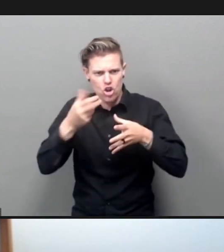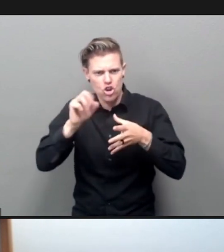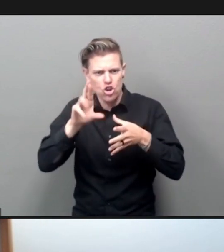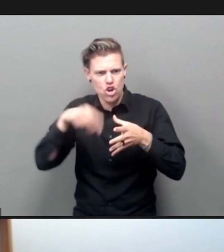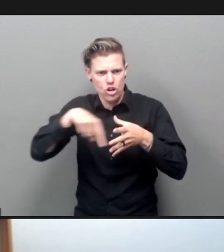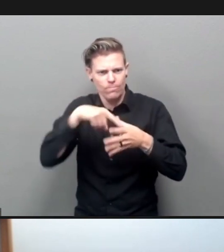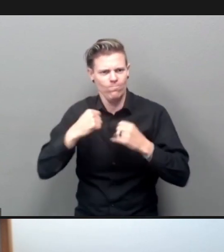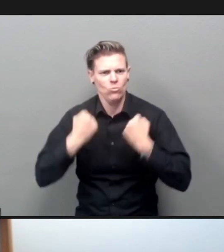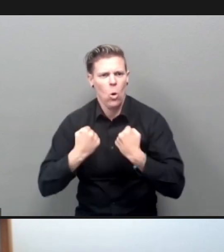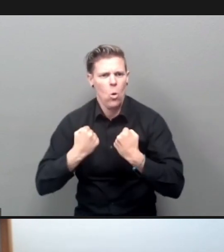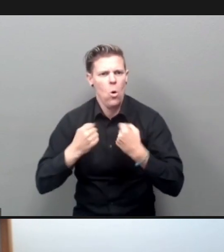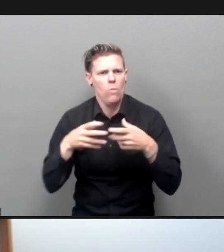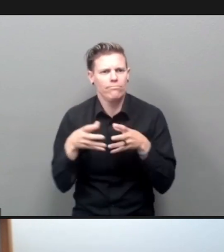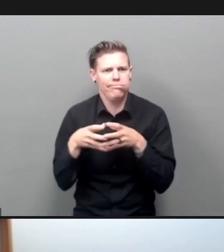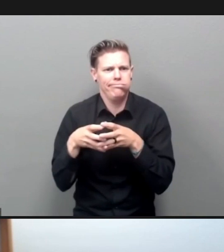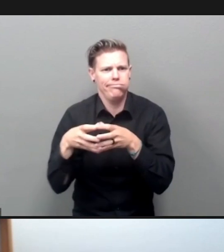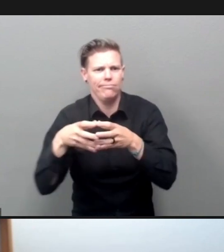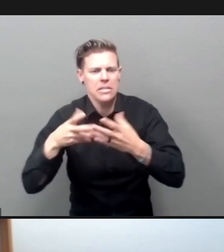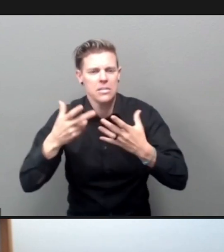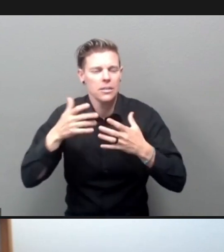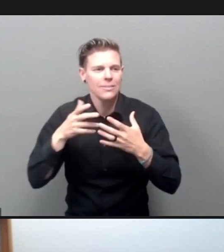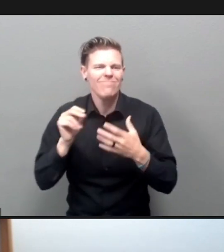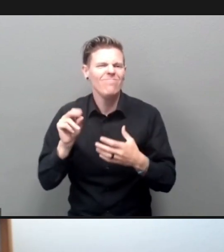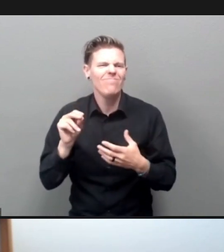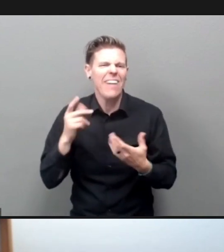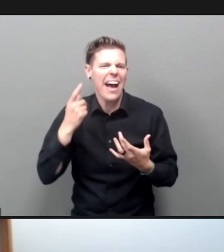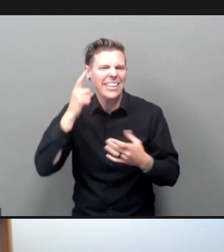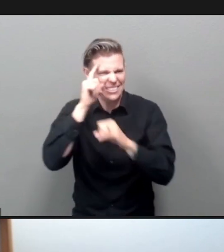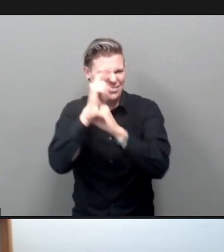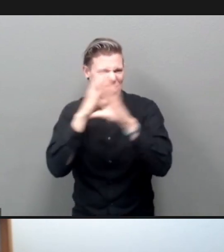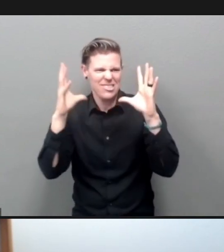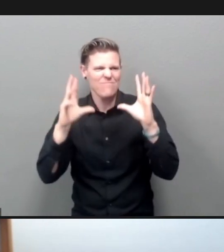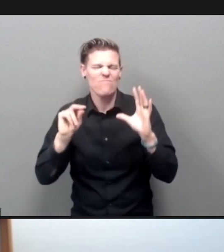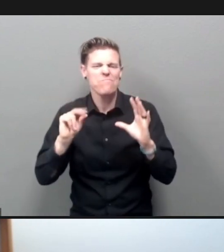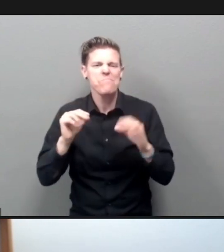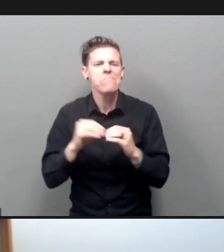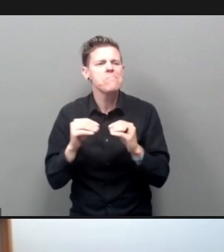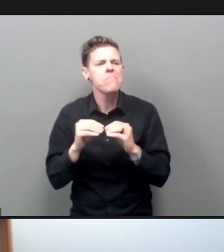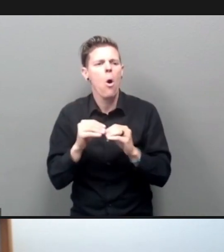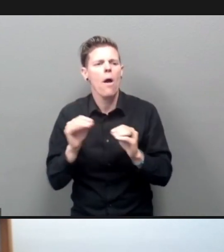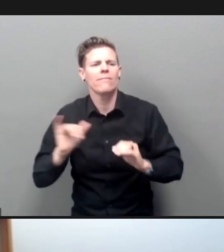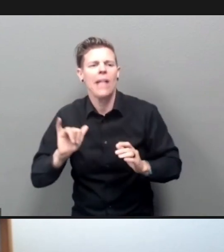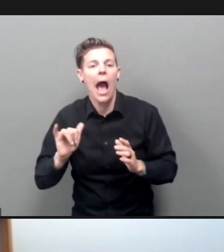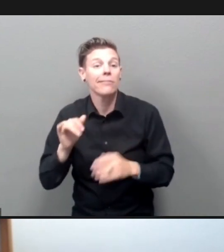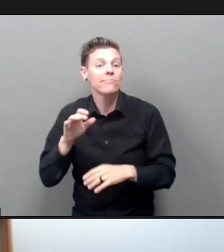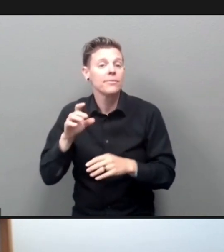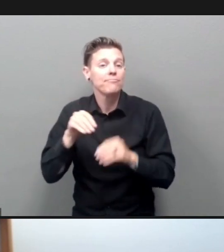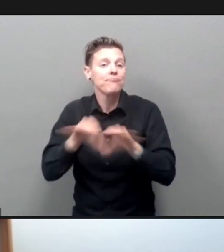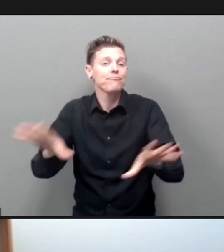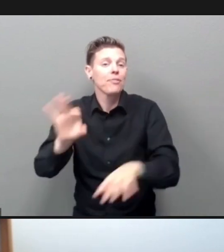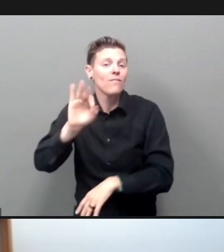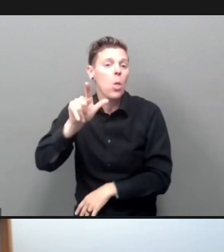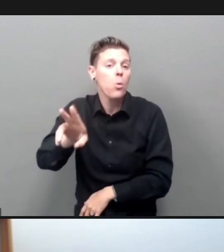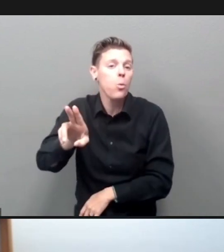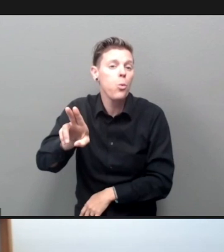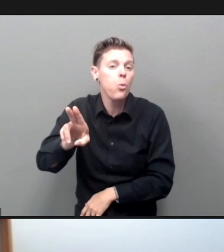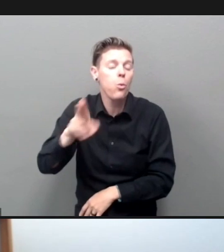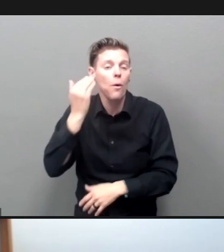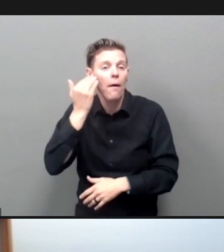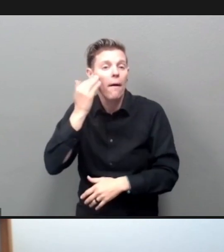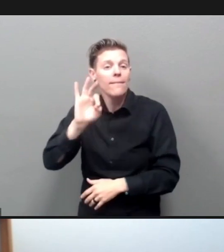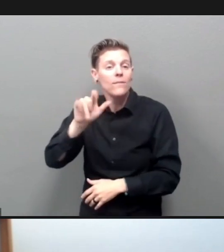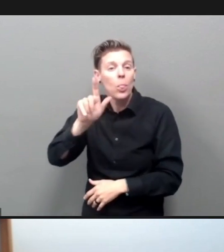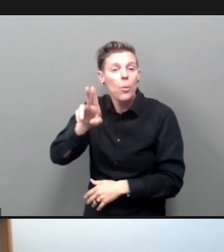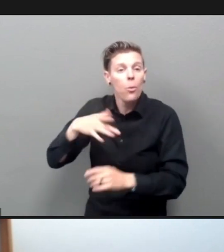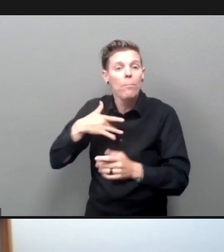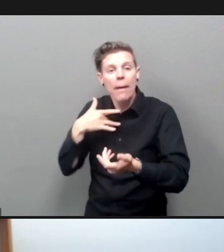model where we're going to see this virus mutate and change, and probably our vaccination strategy over time will have to chase